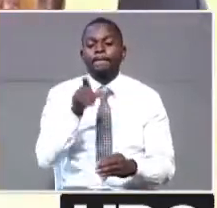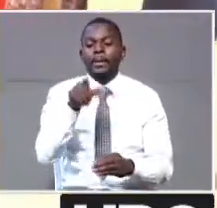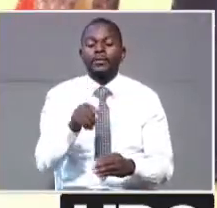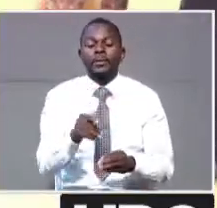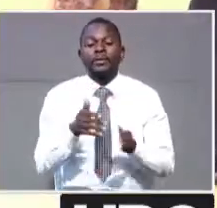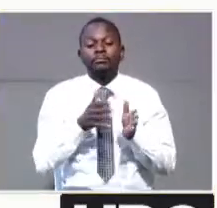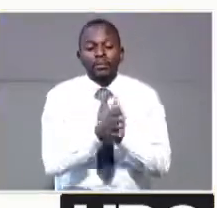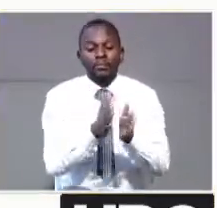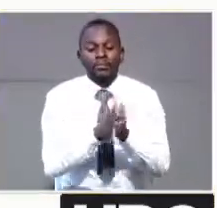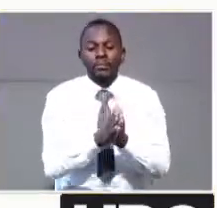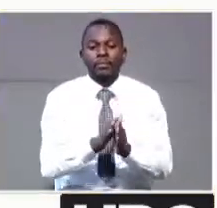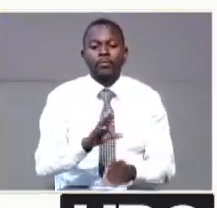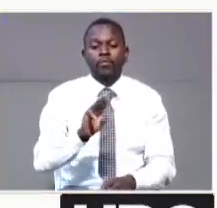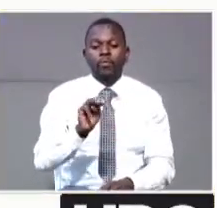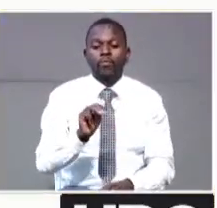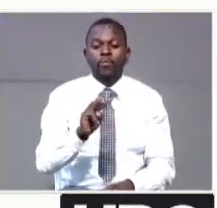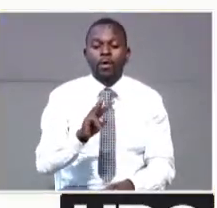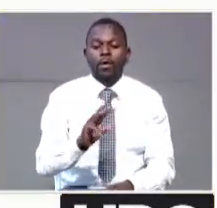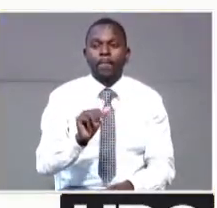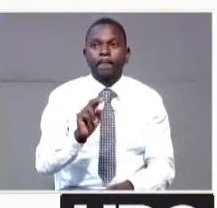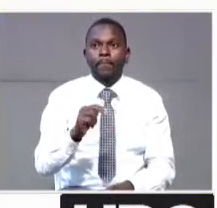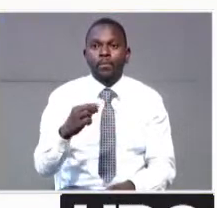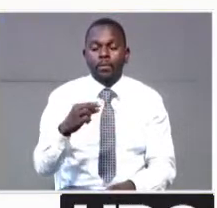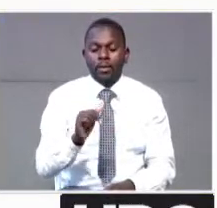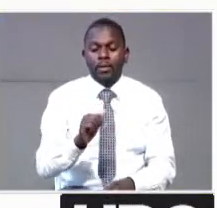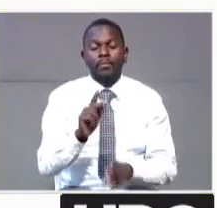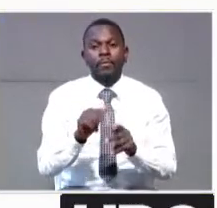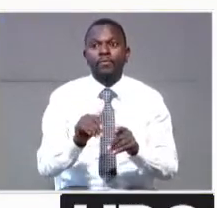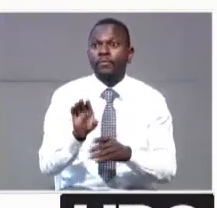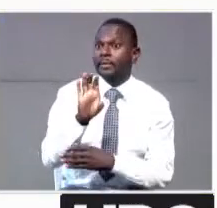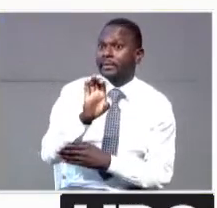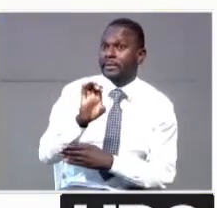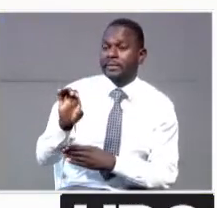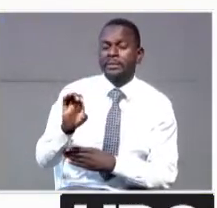that people who come from the East are dangerous or something like that. Then you come.